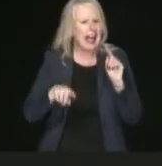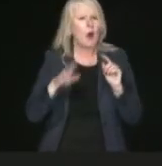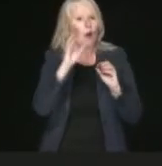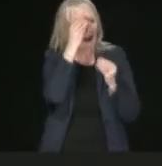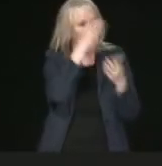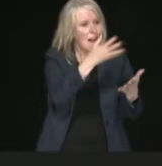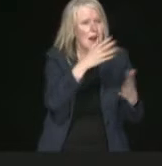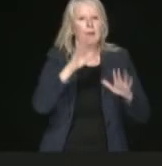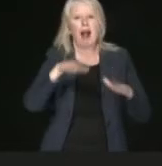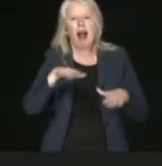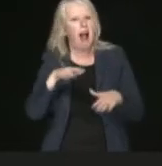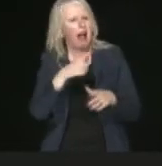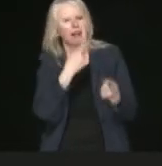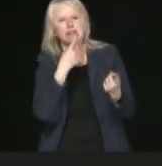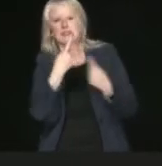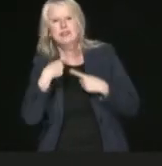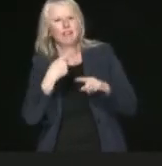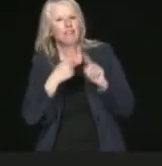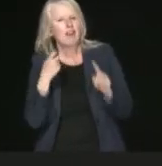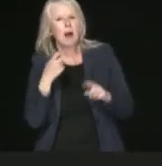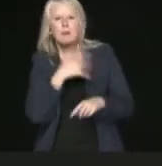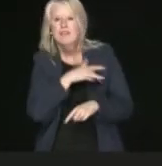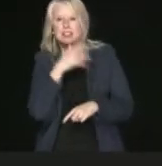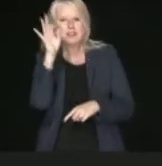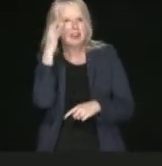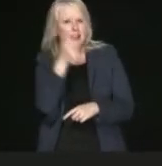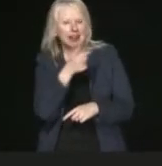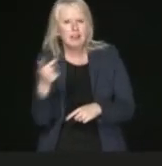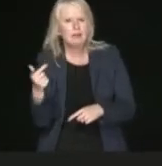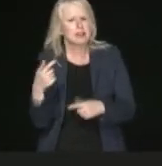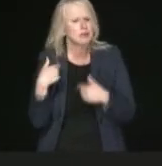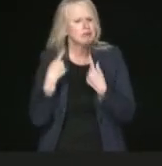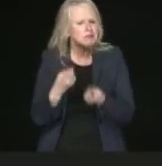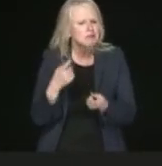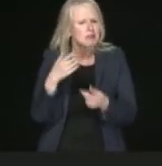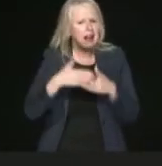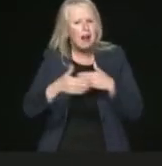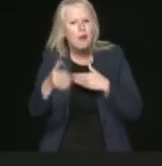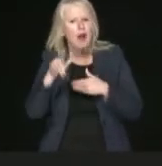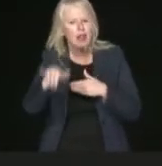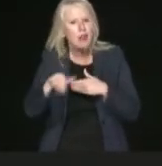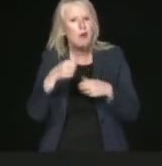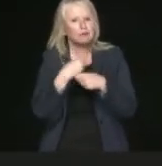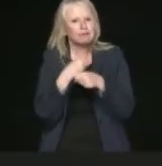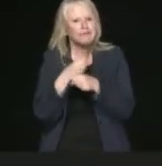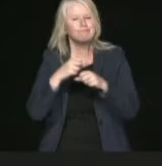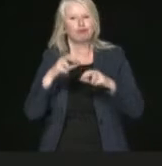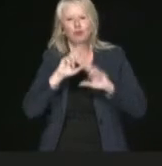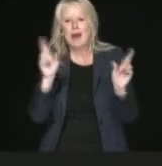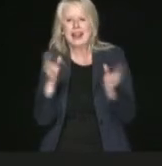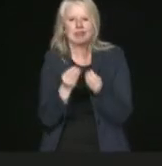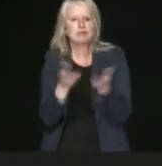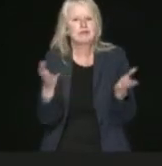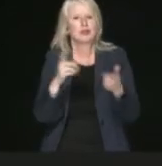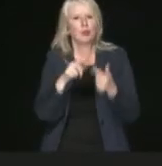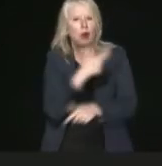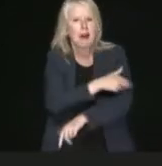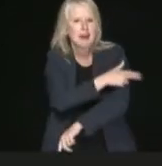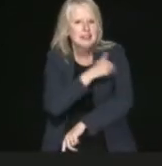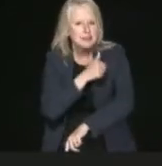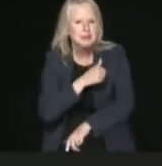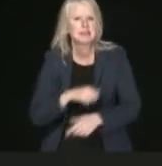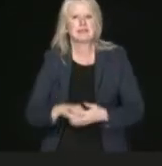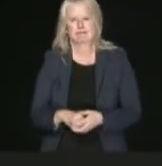from provincial or the federal government. So how long will it be until these domestic supplies make it to the front lines and into hospitals? We've